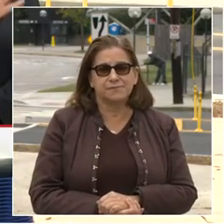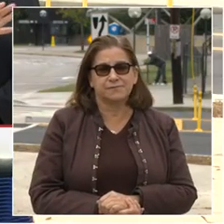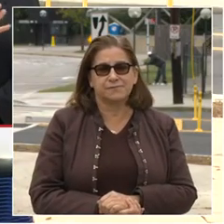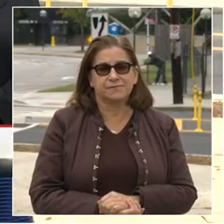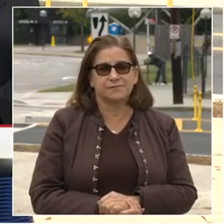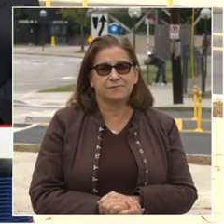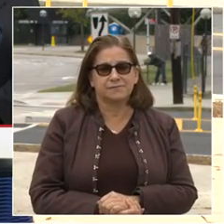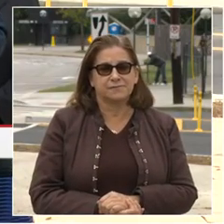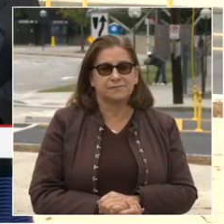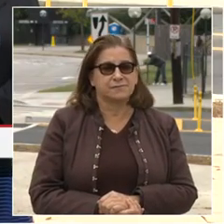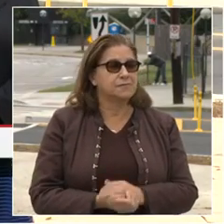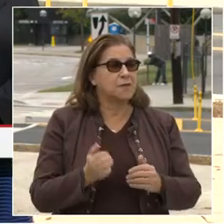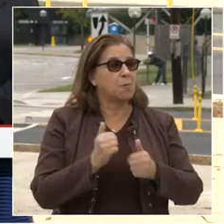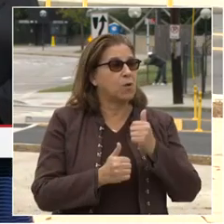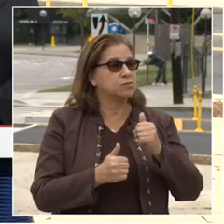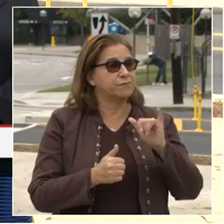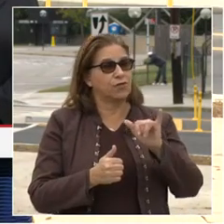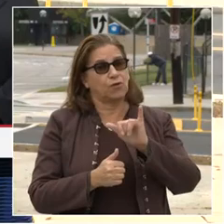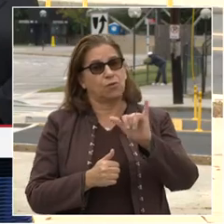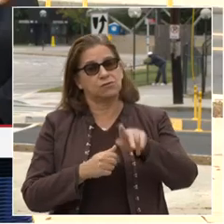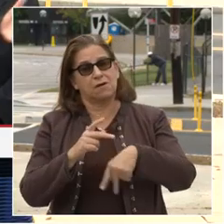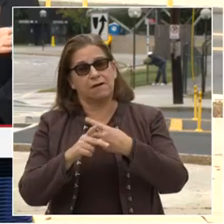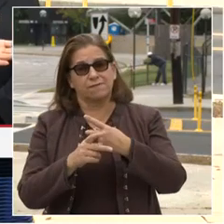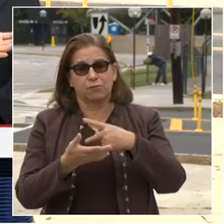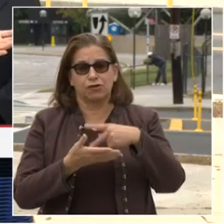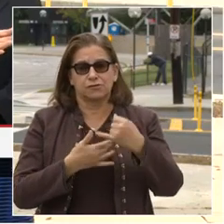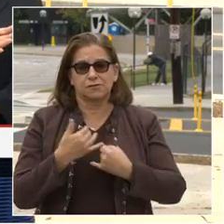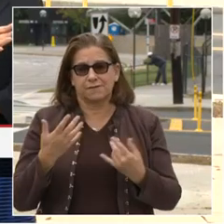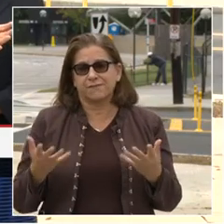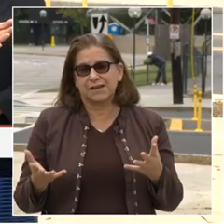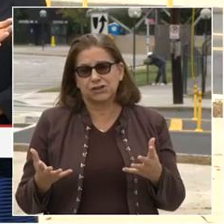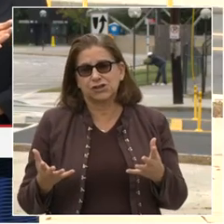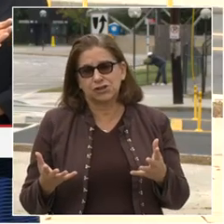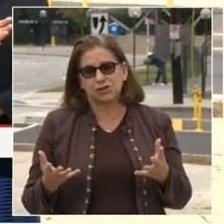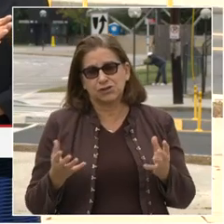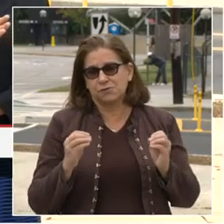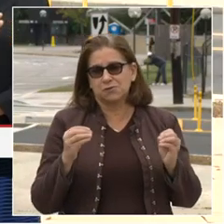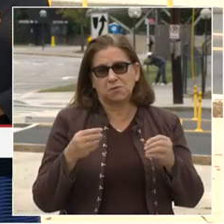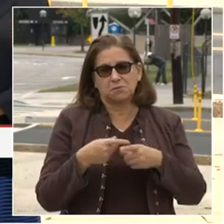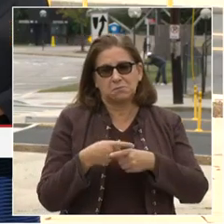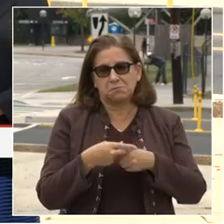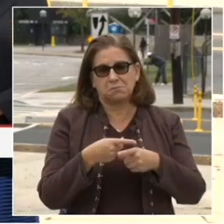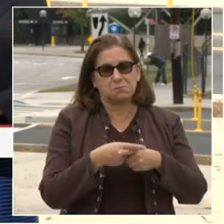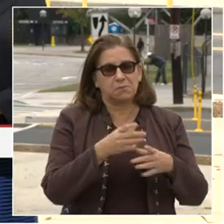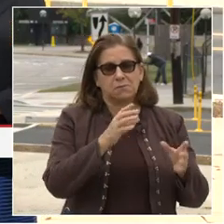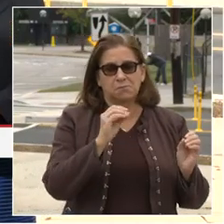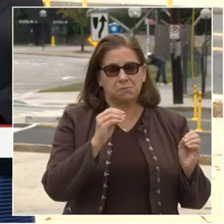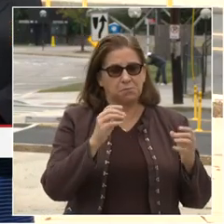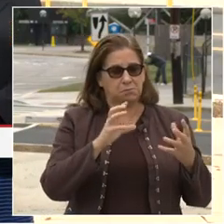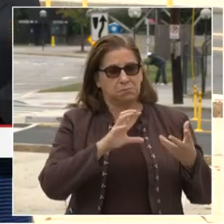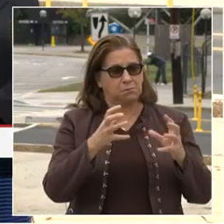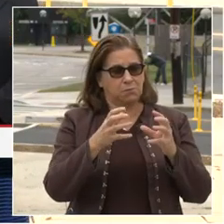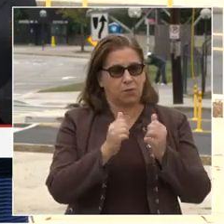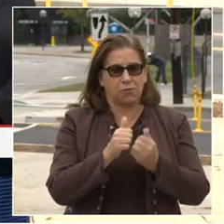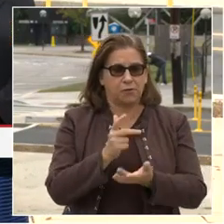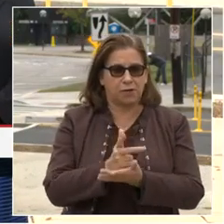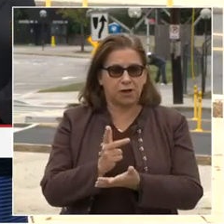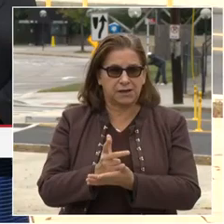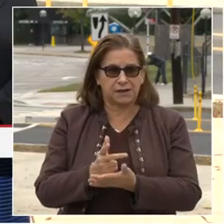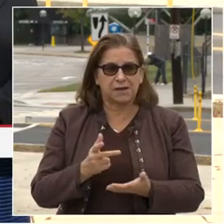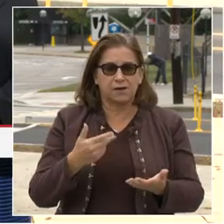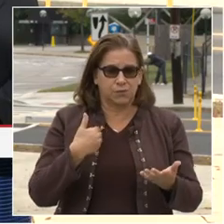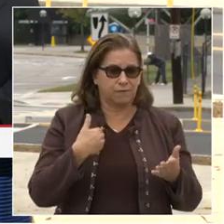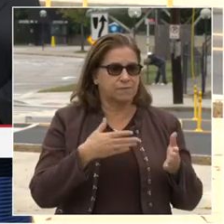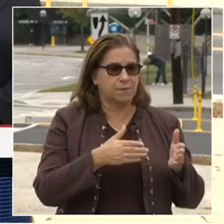The ones that don't represent any conflict between parking and a bike lane, or any conflict